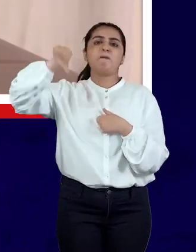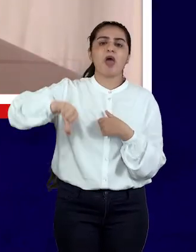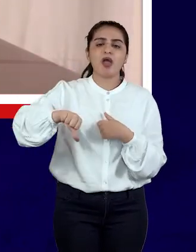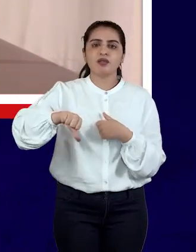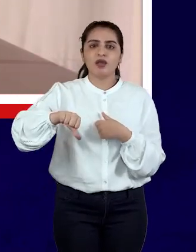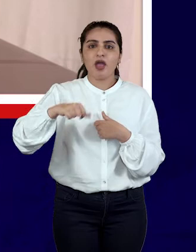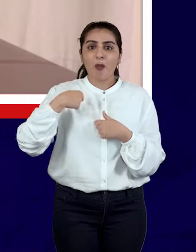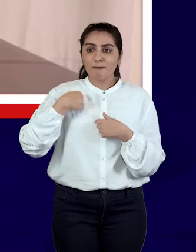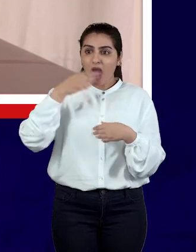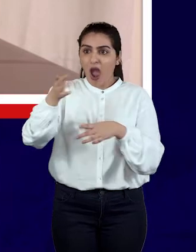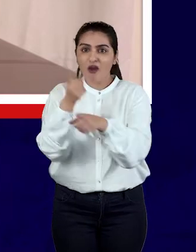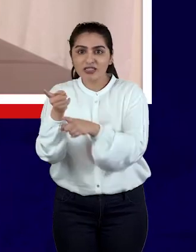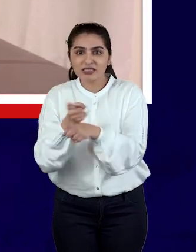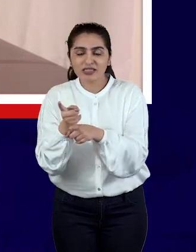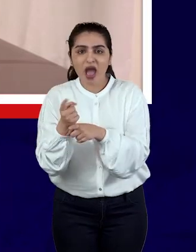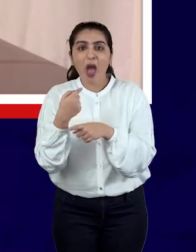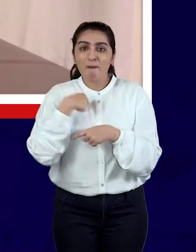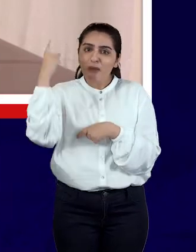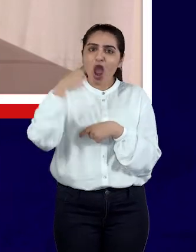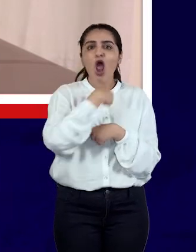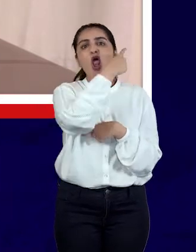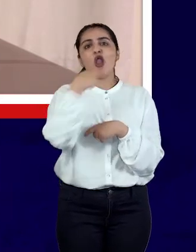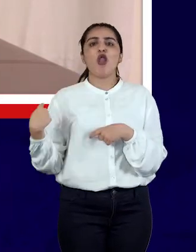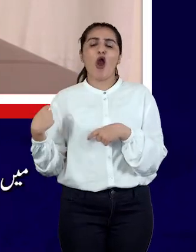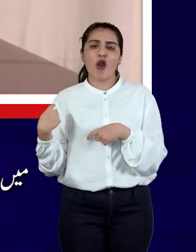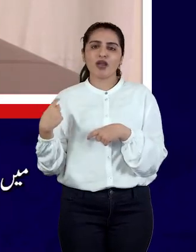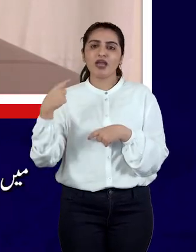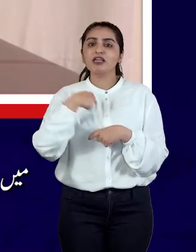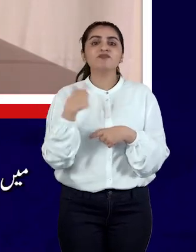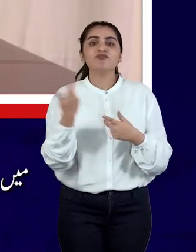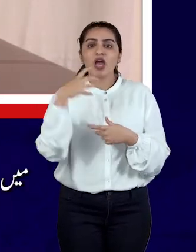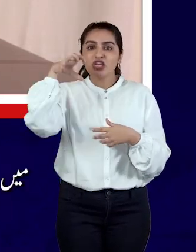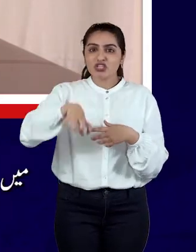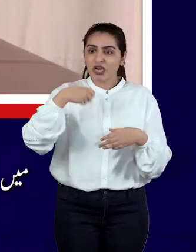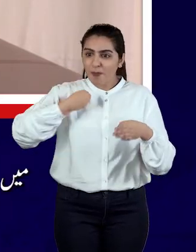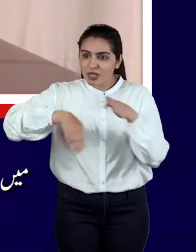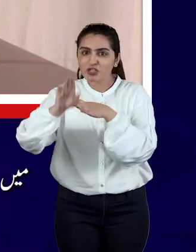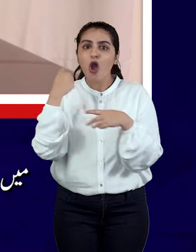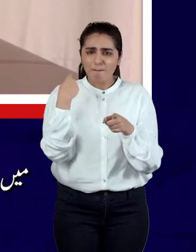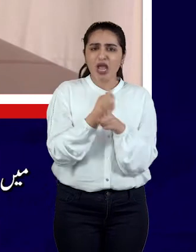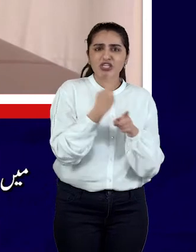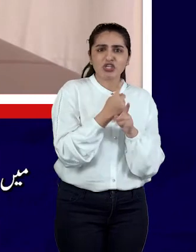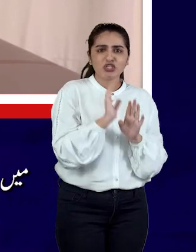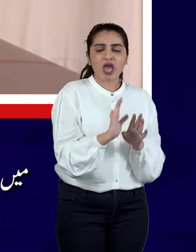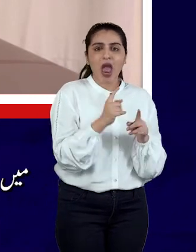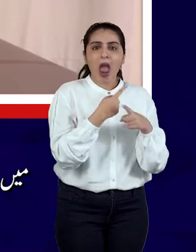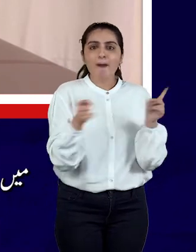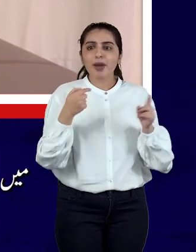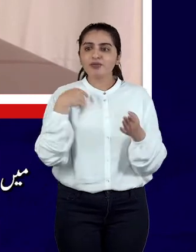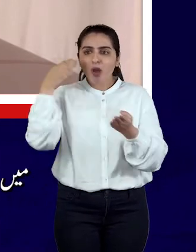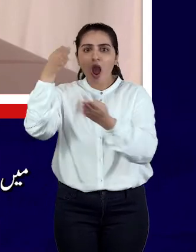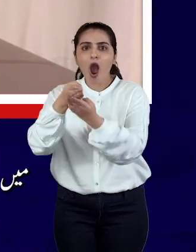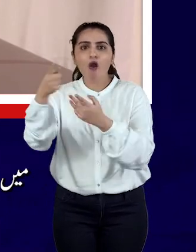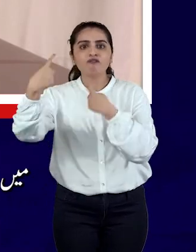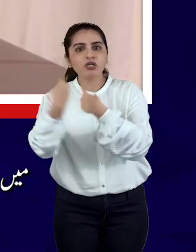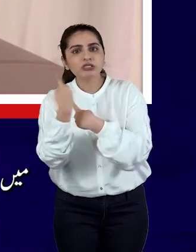I am here to teach them. And boy, was I wrong. I walked into that institution as a teacher and I